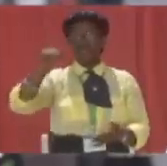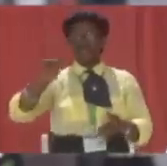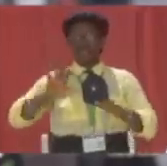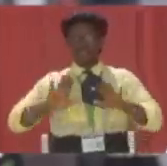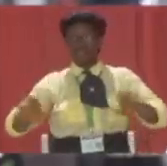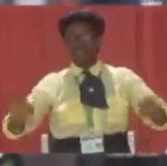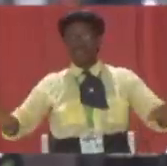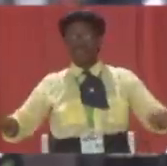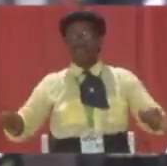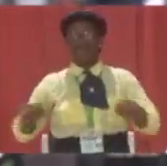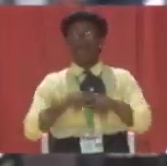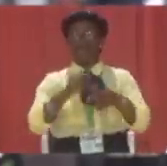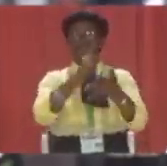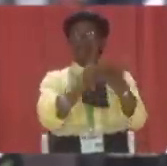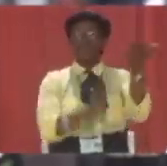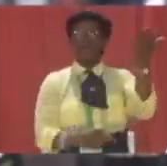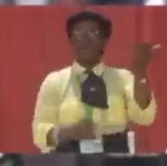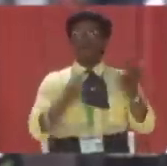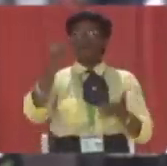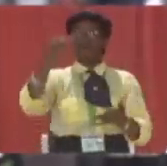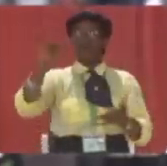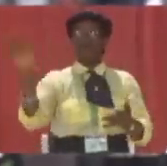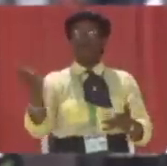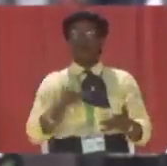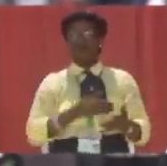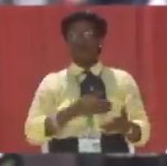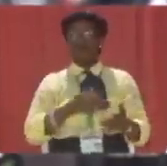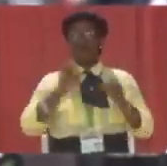As part of our teaching the children,